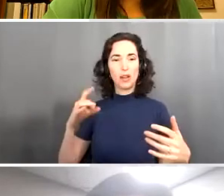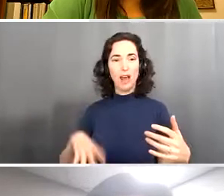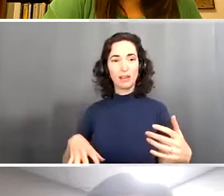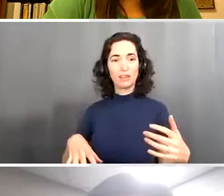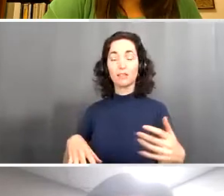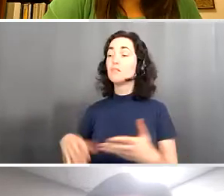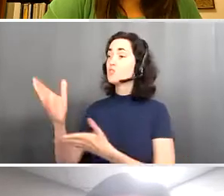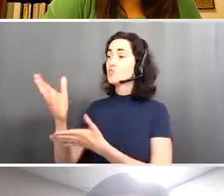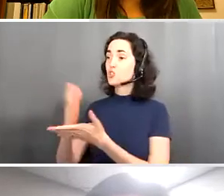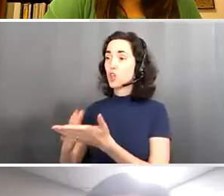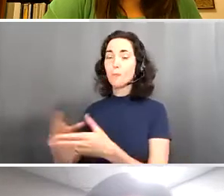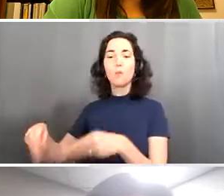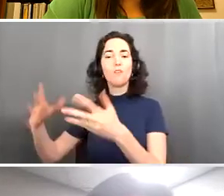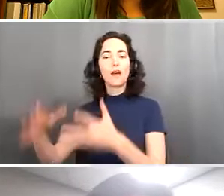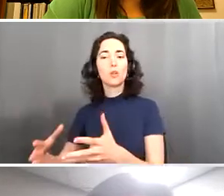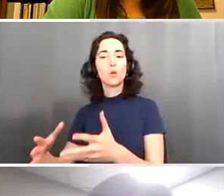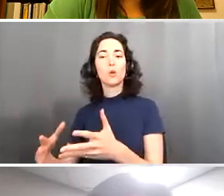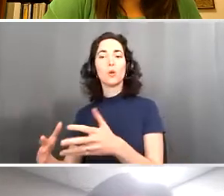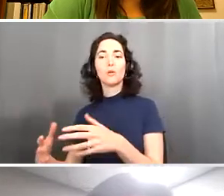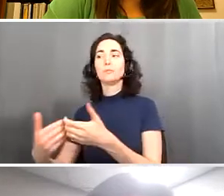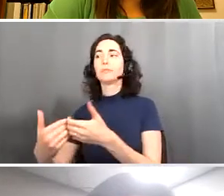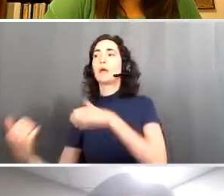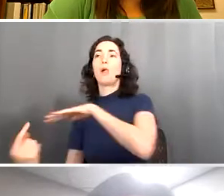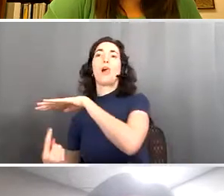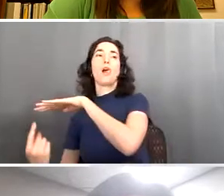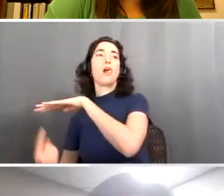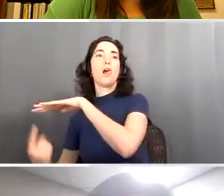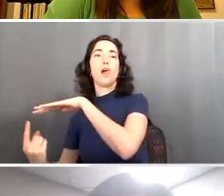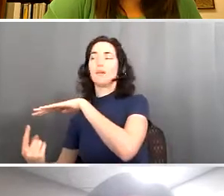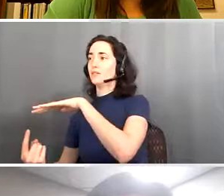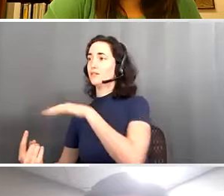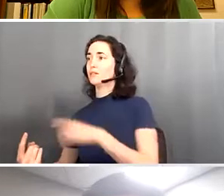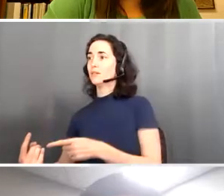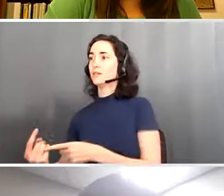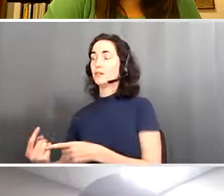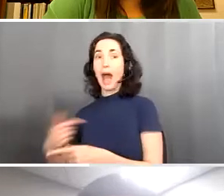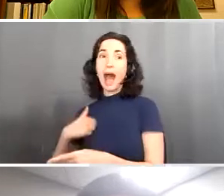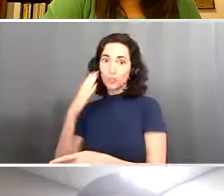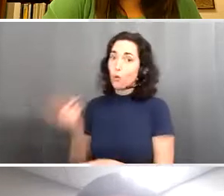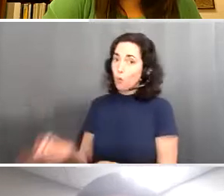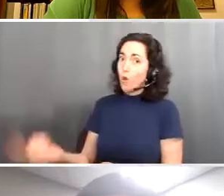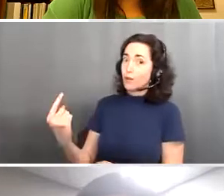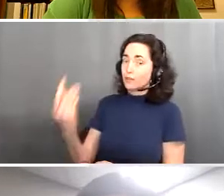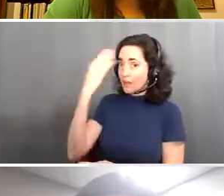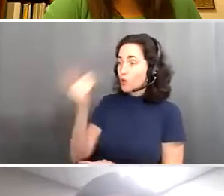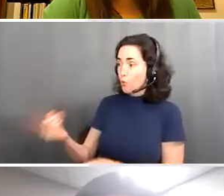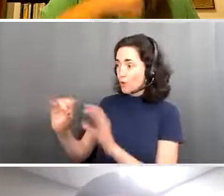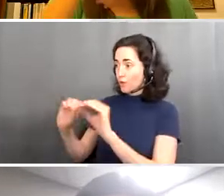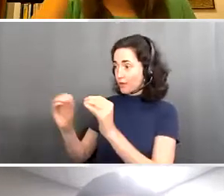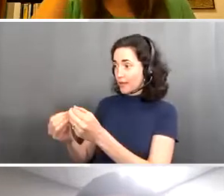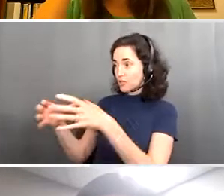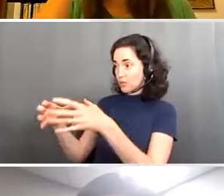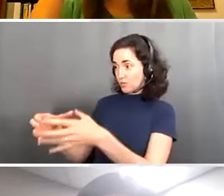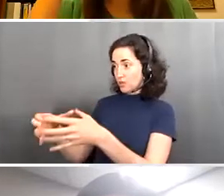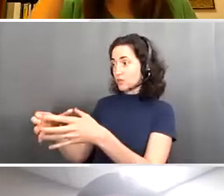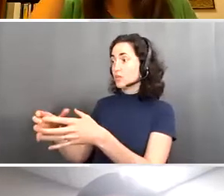some providers down in the islands all year, and I know of one, and their